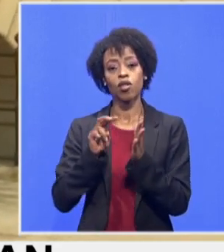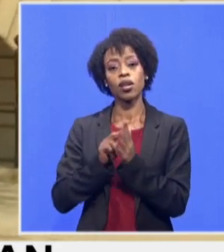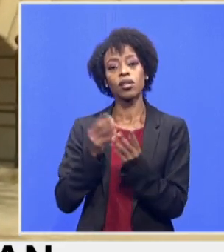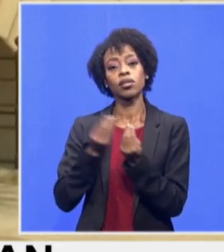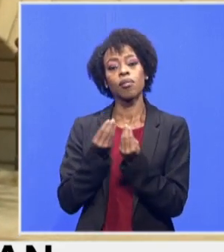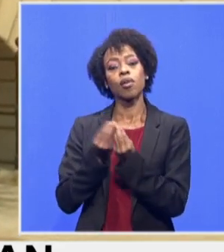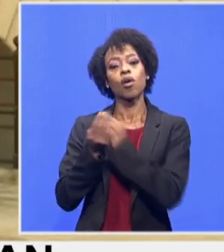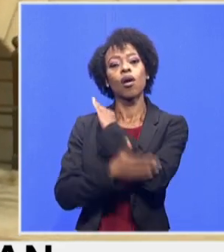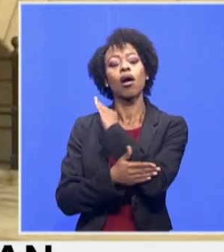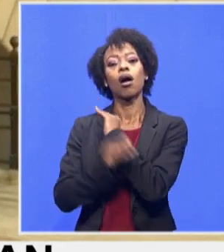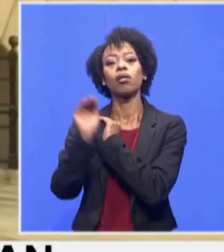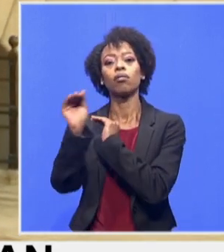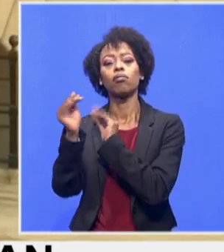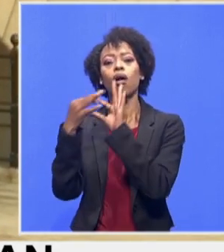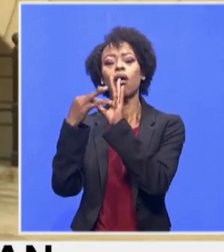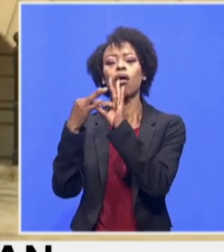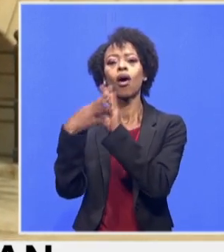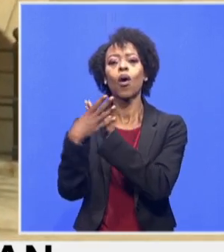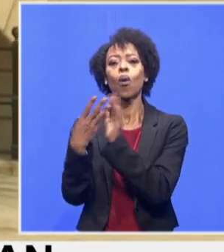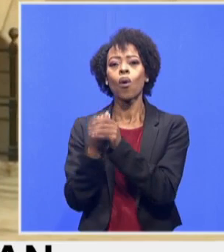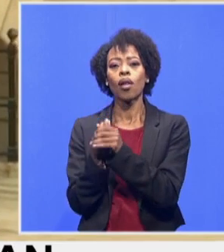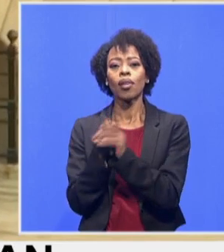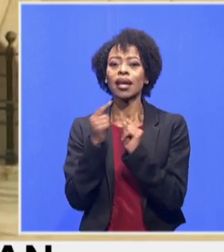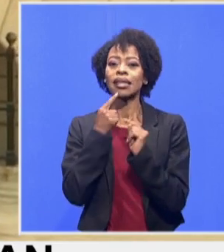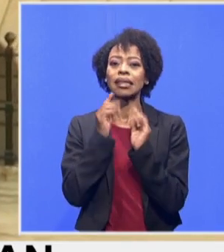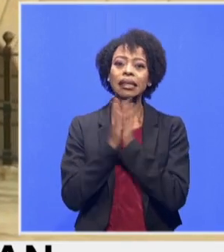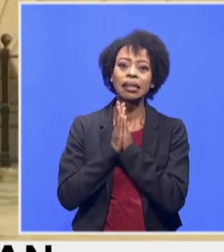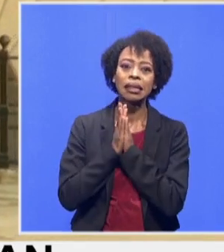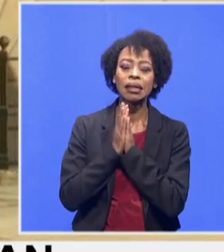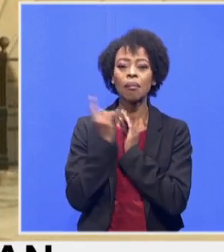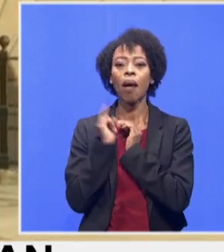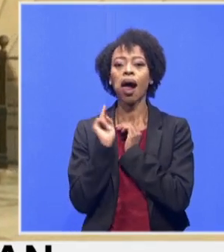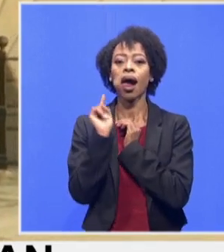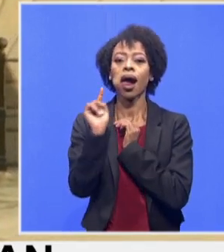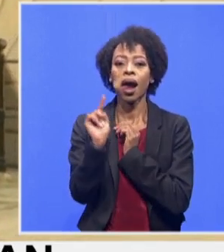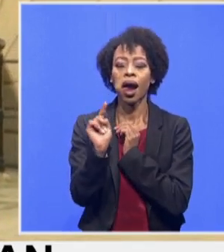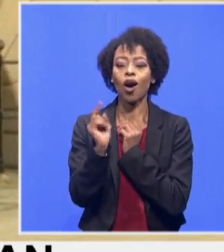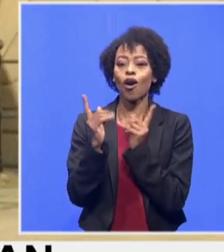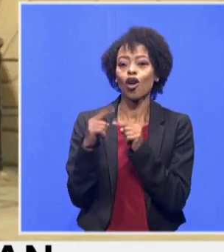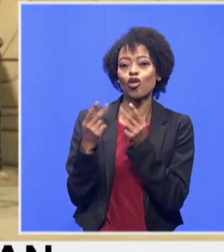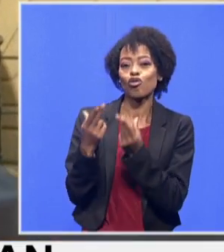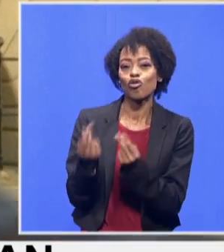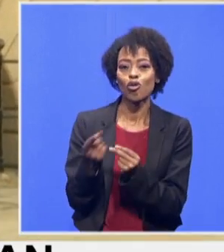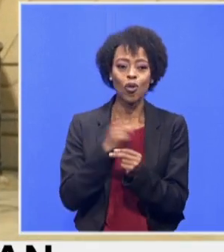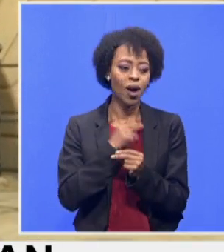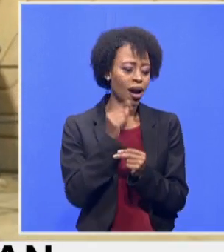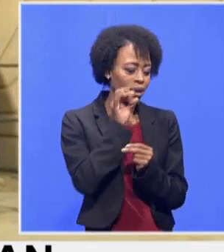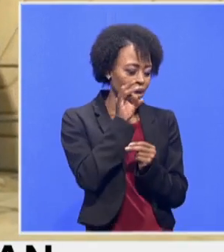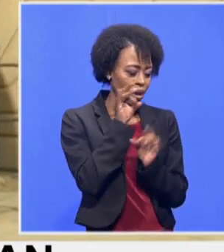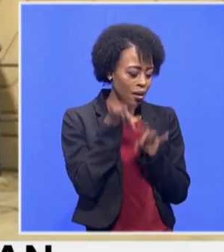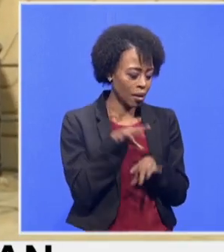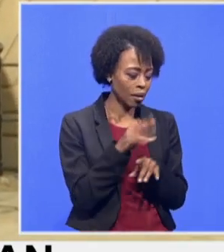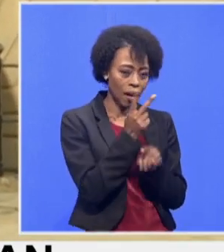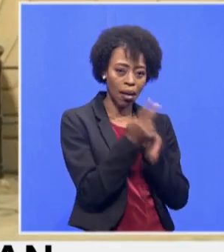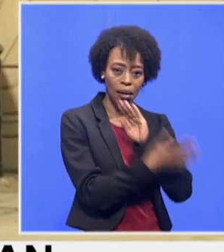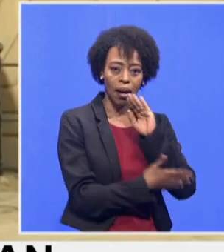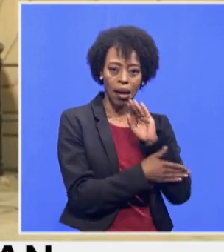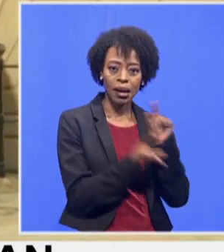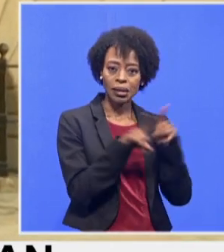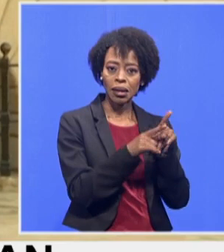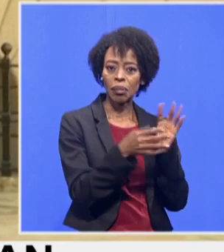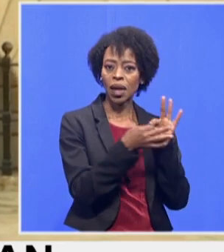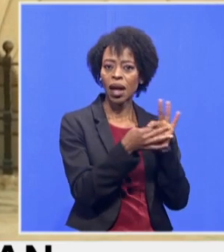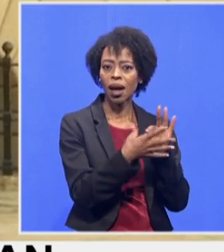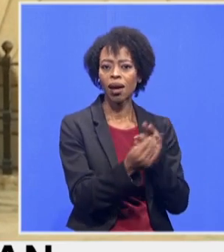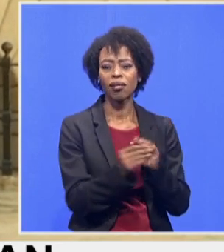country and your relationship with them, you can't say, no, I'm not going to do so because they hate the other country which I've got the